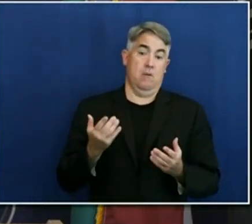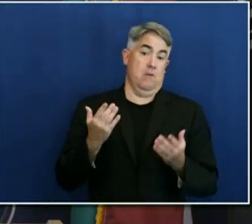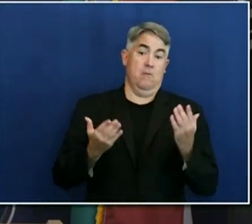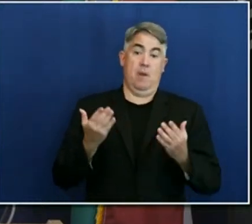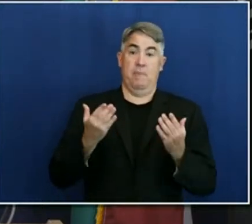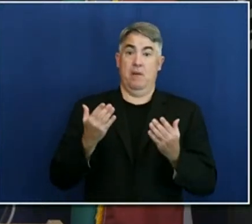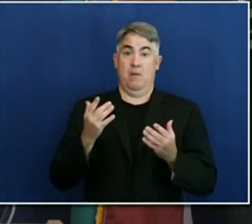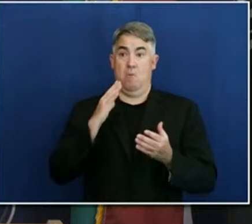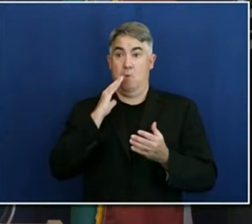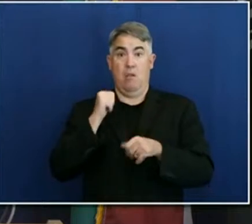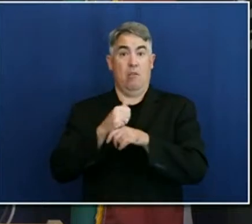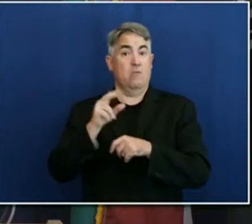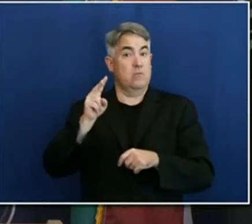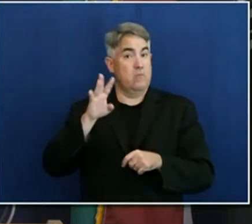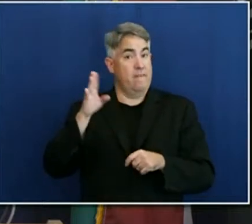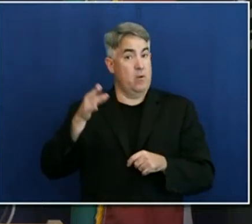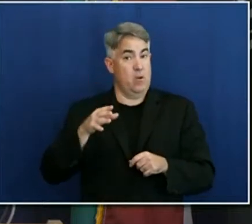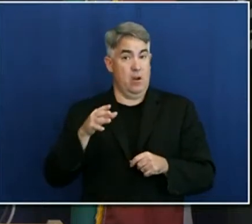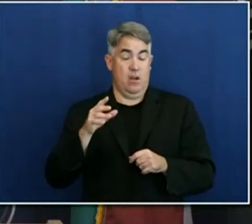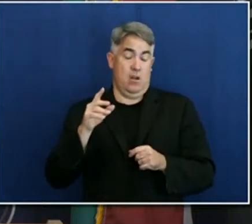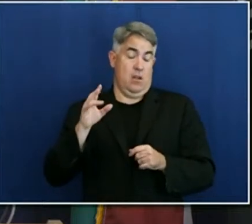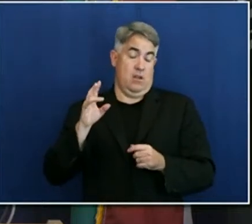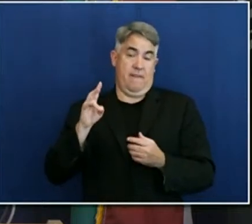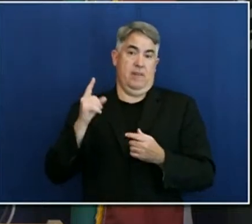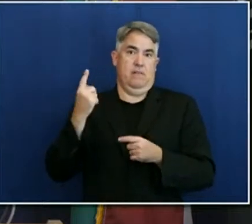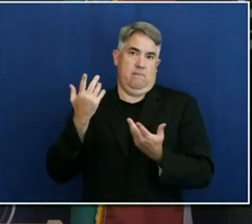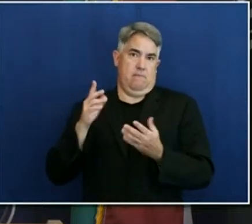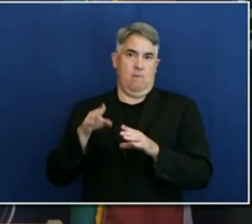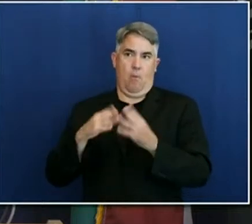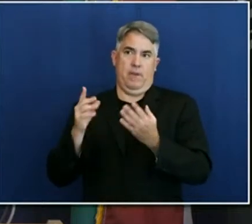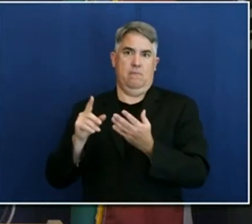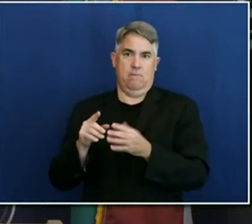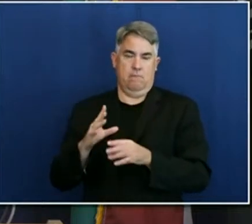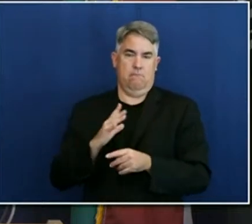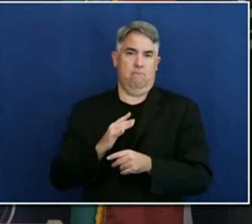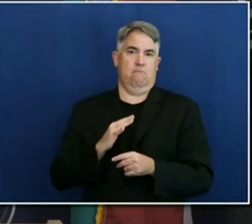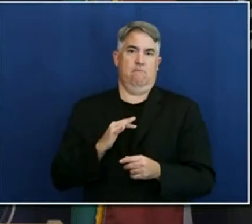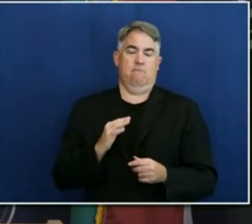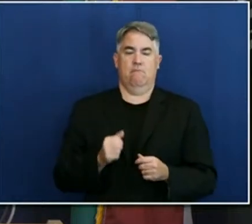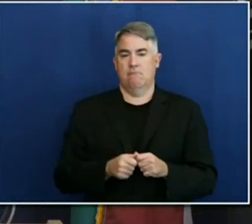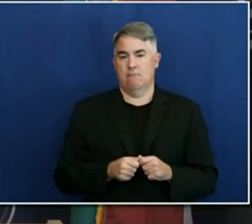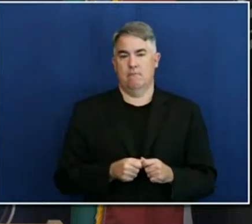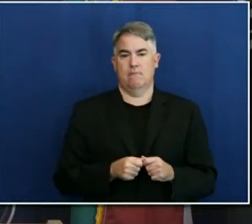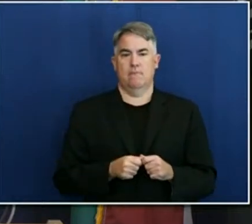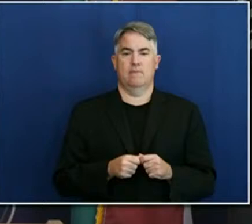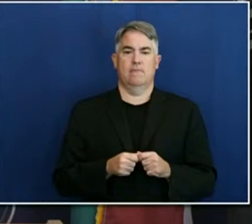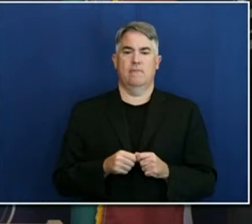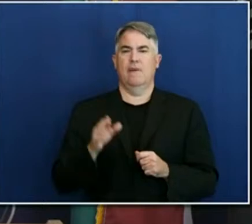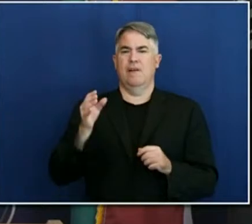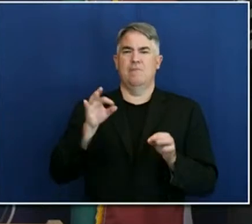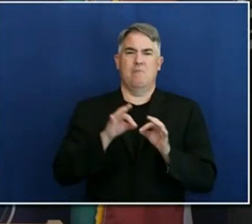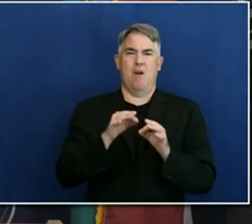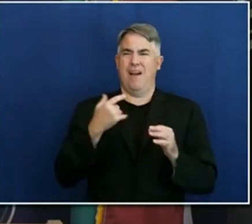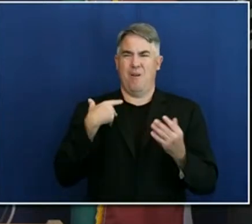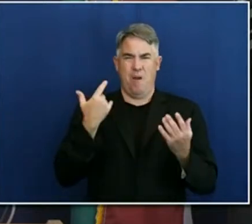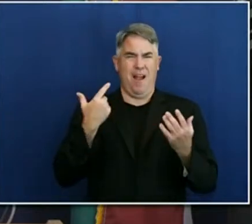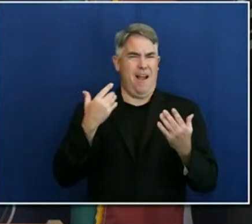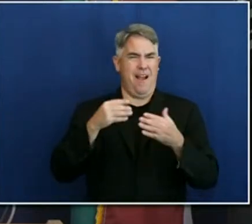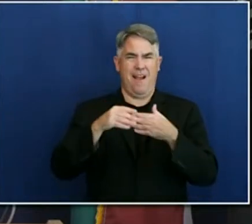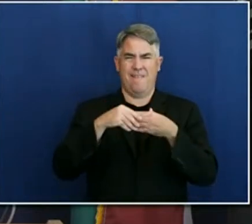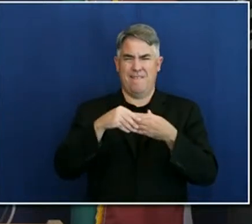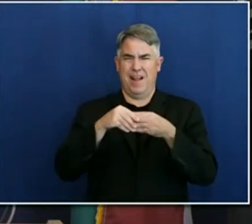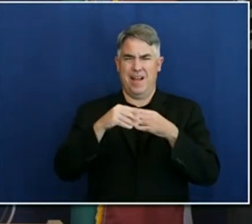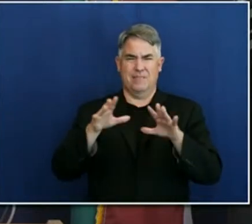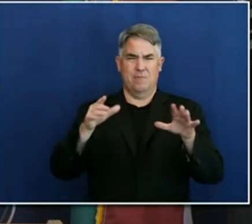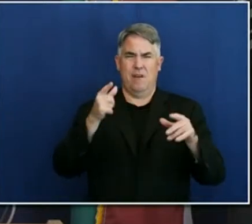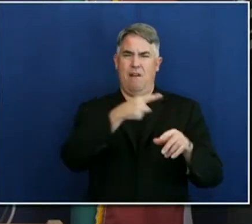shift workers and different type of folks, again, just working to try and provide more options and more convenient ways to make it a little bit easier for